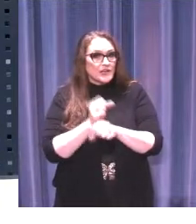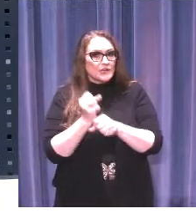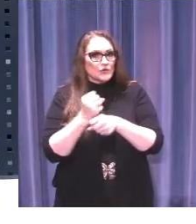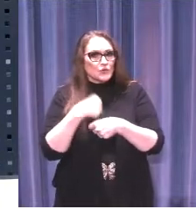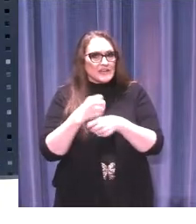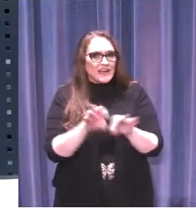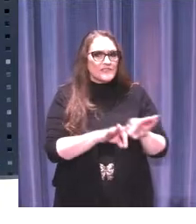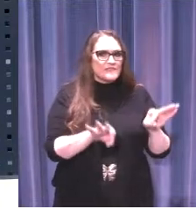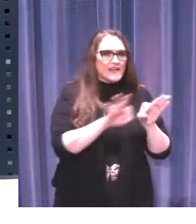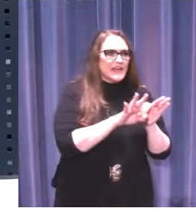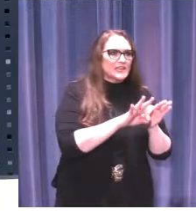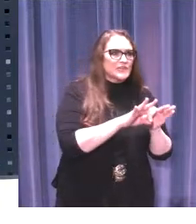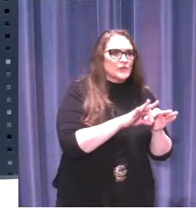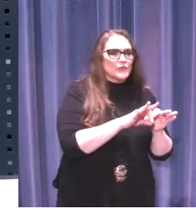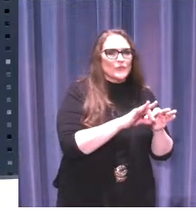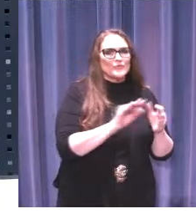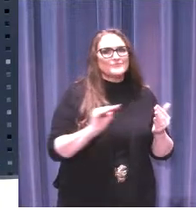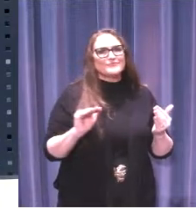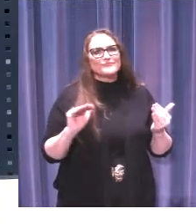value versus